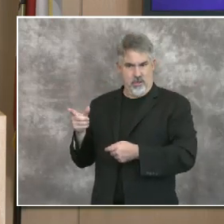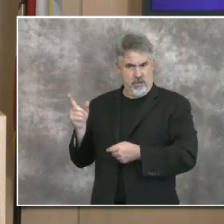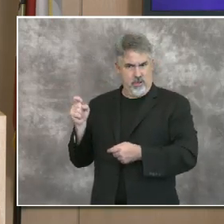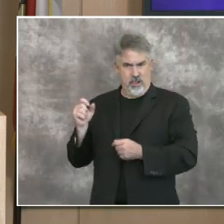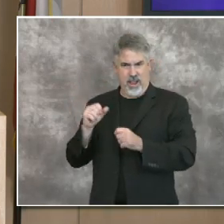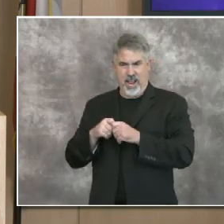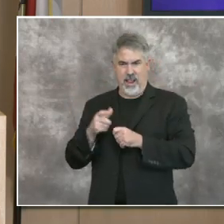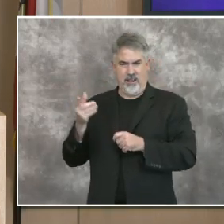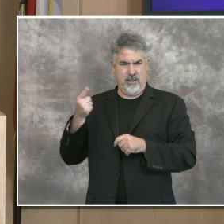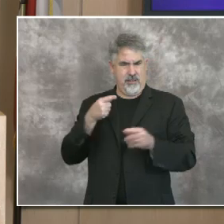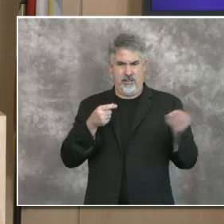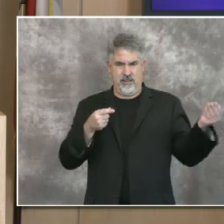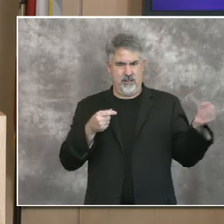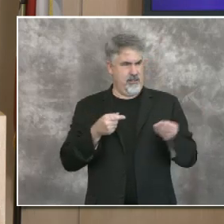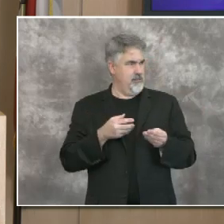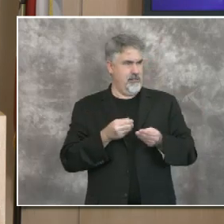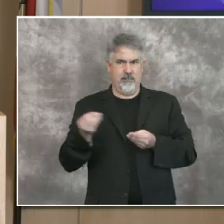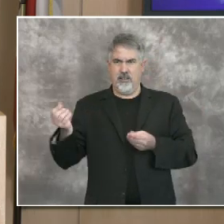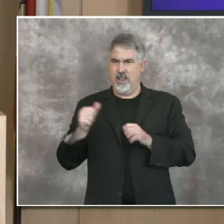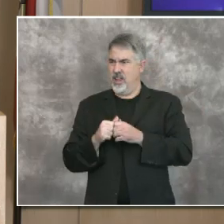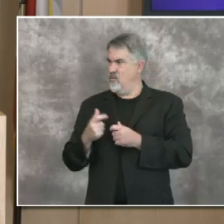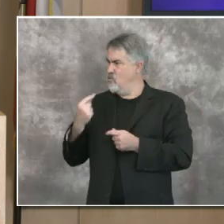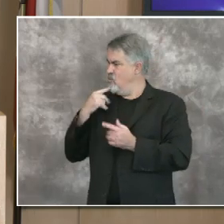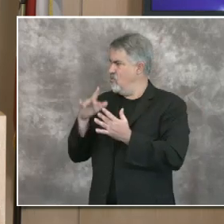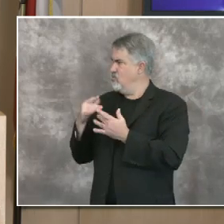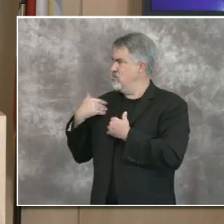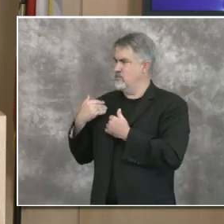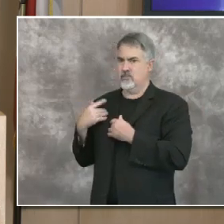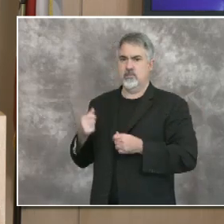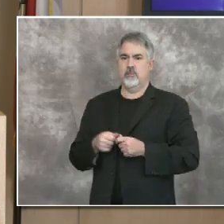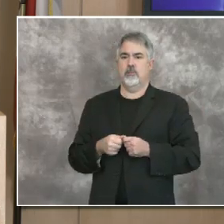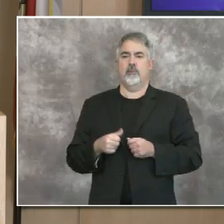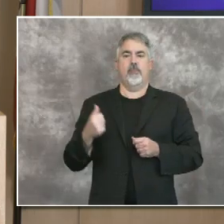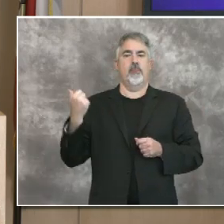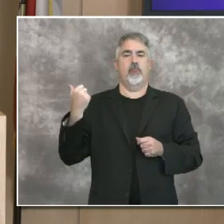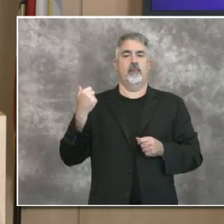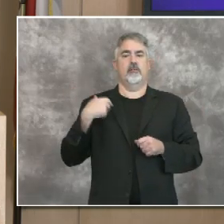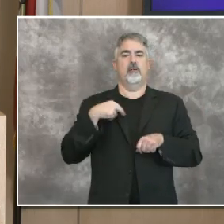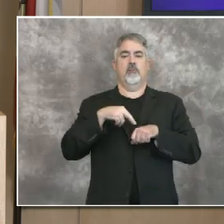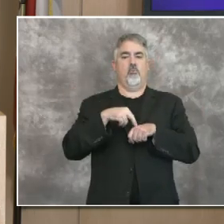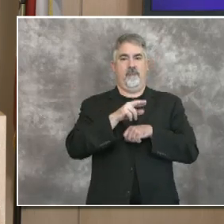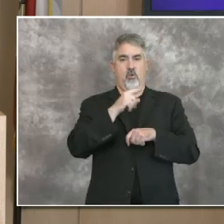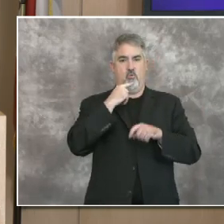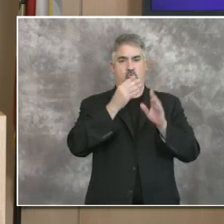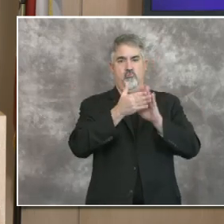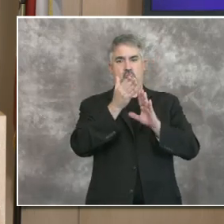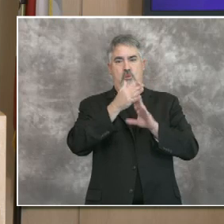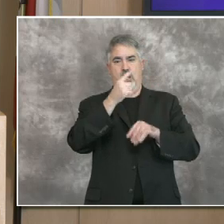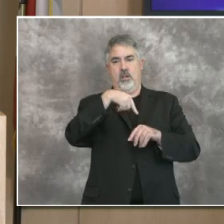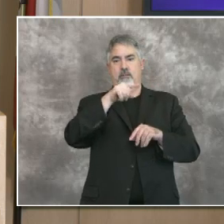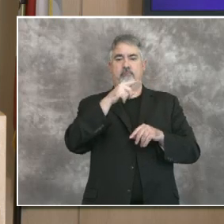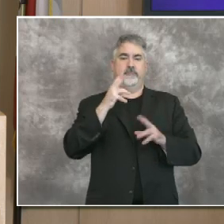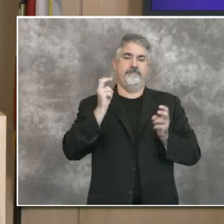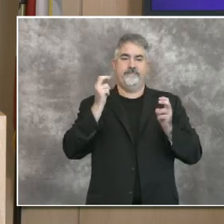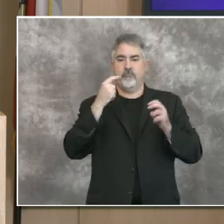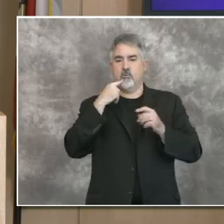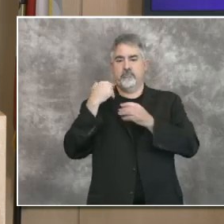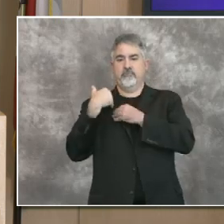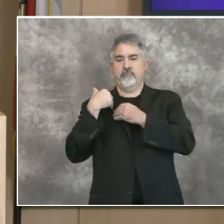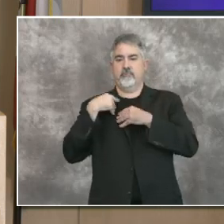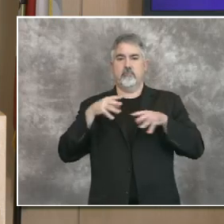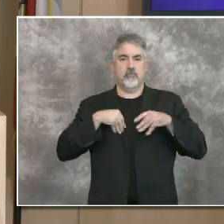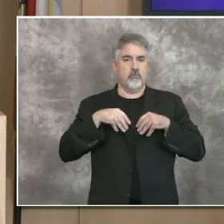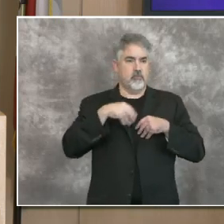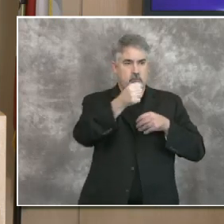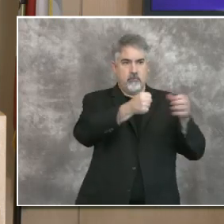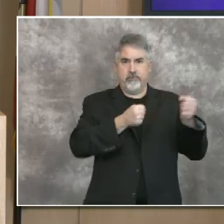with the shelter? Yeah, Gary, I'd have to refer you to the individuals that are running the intake process at the convention center. The